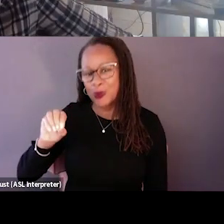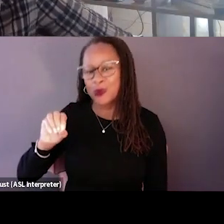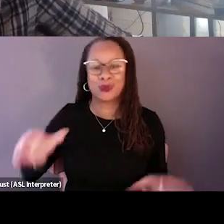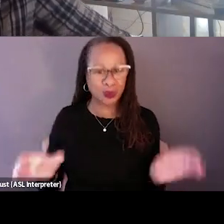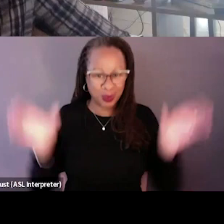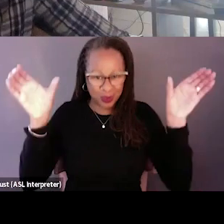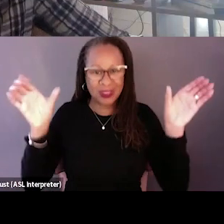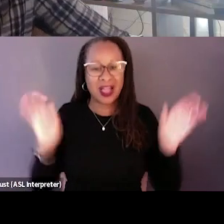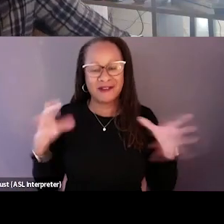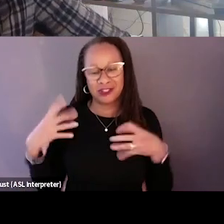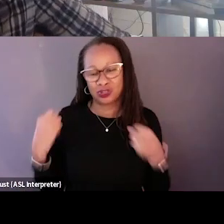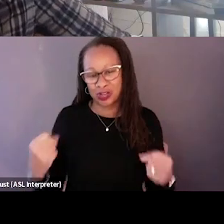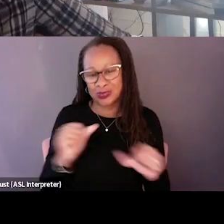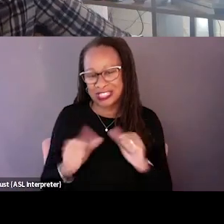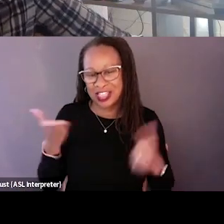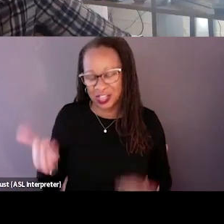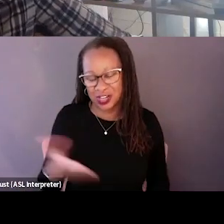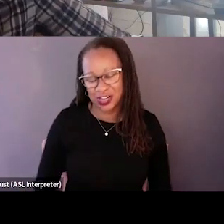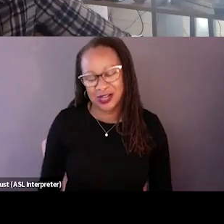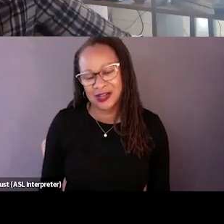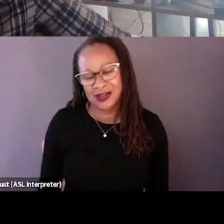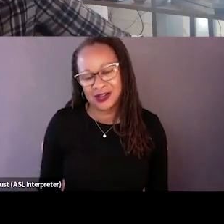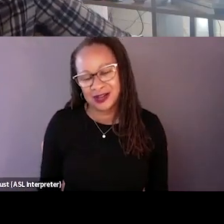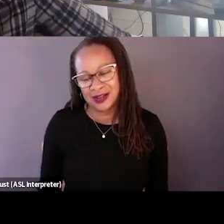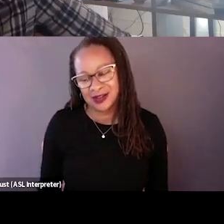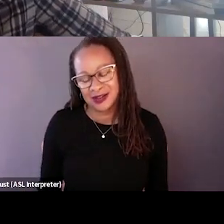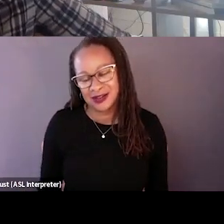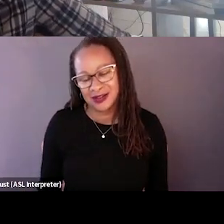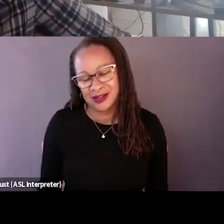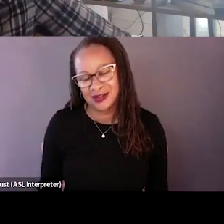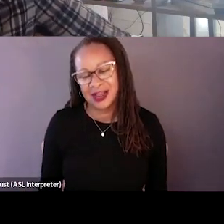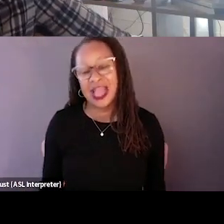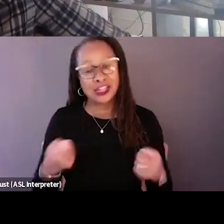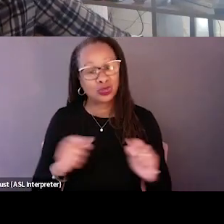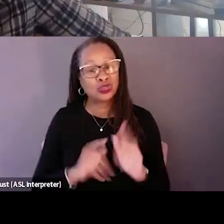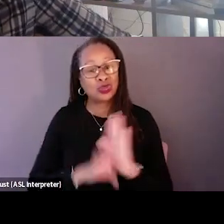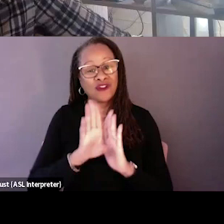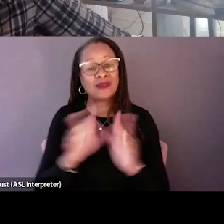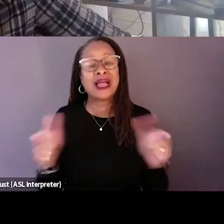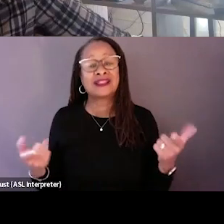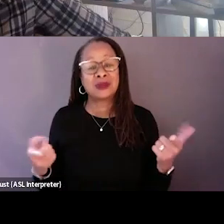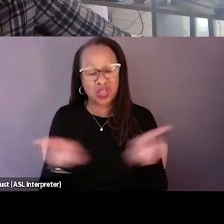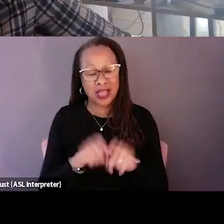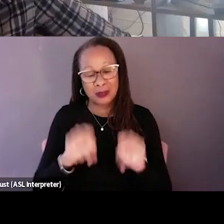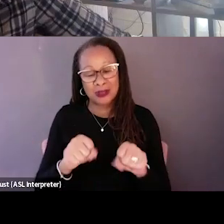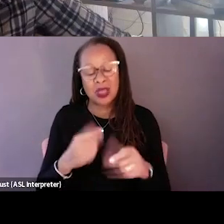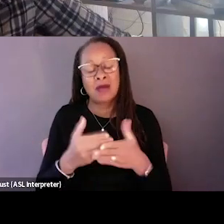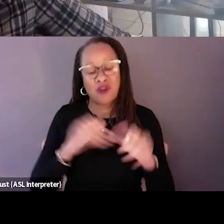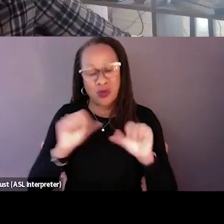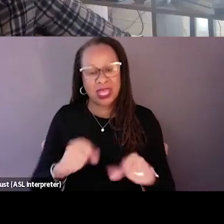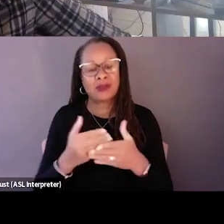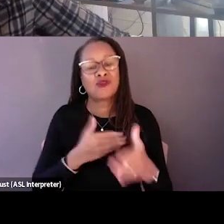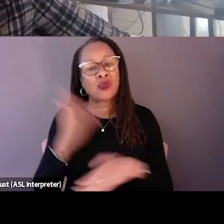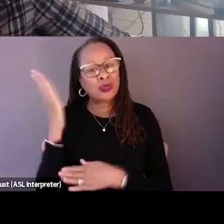silos, uh, uh, and try to develop as much as we can before we present to each